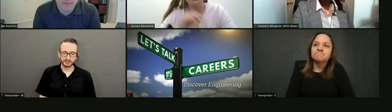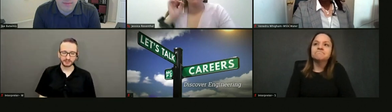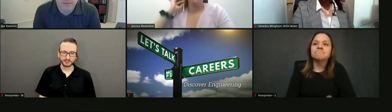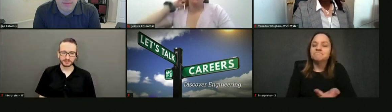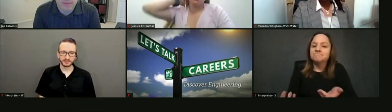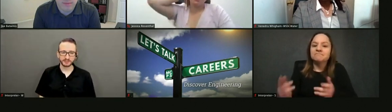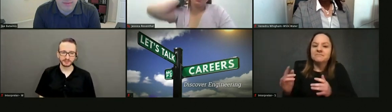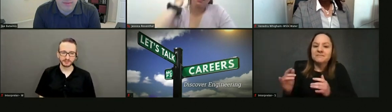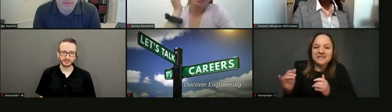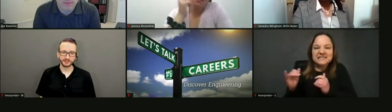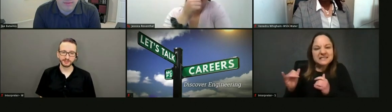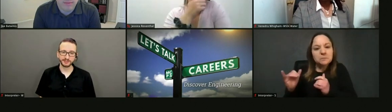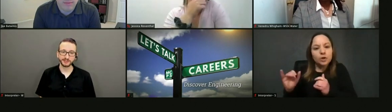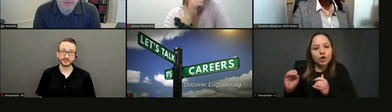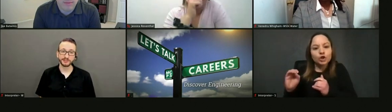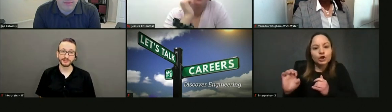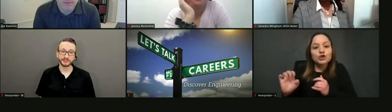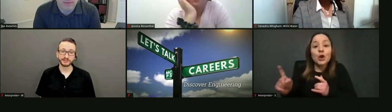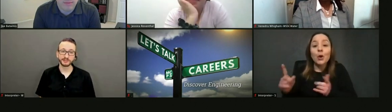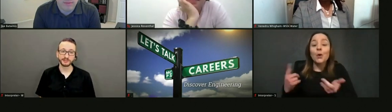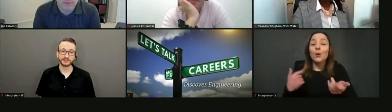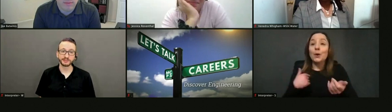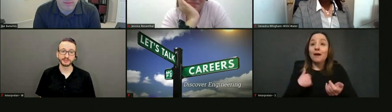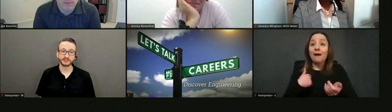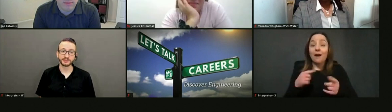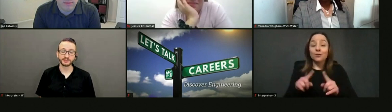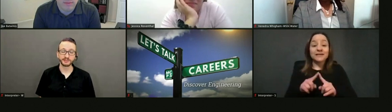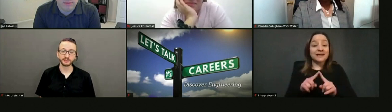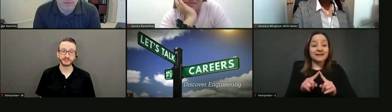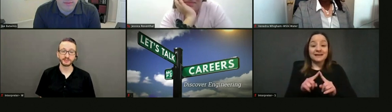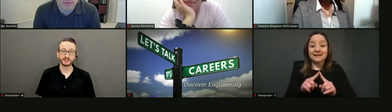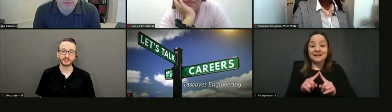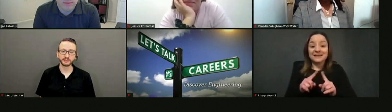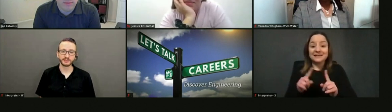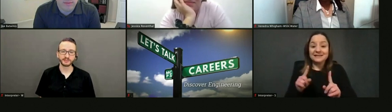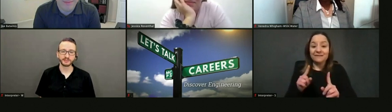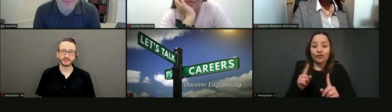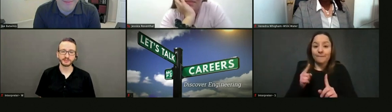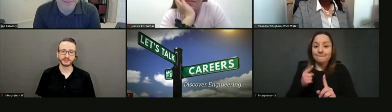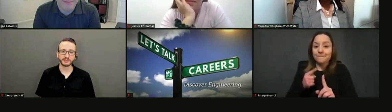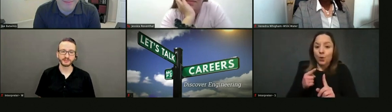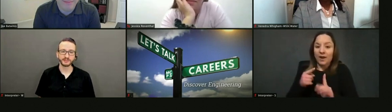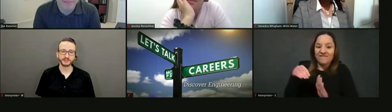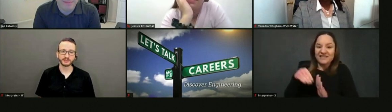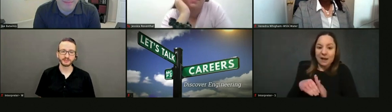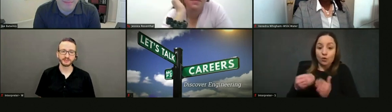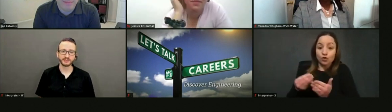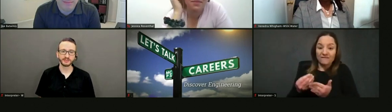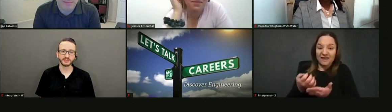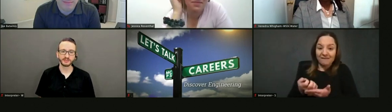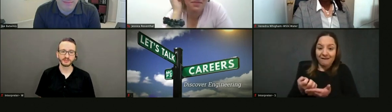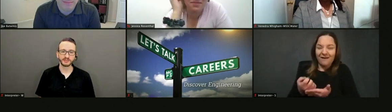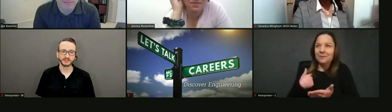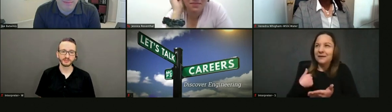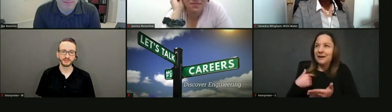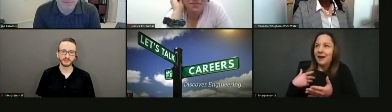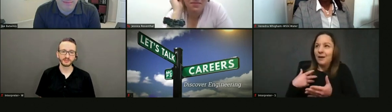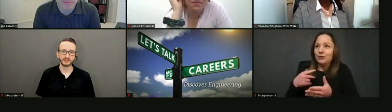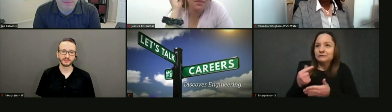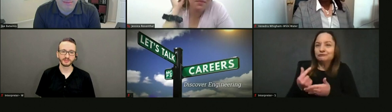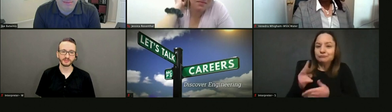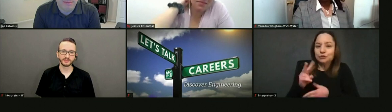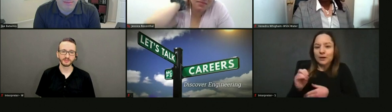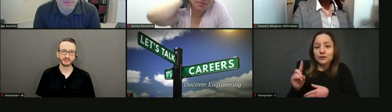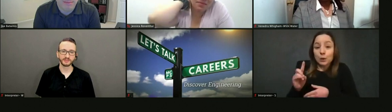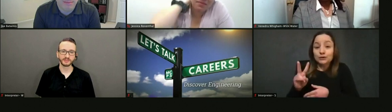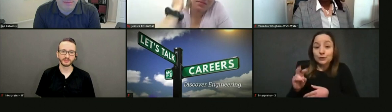similar to Joe. I was at a different point of a downturn in the economy. I was coming out in like 2001, 2002. So the tech